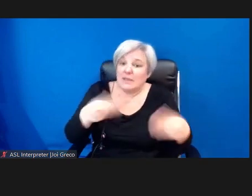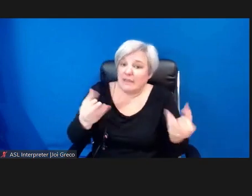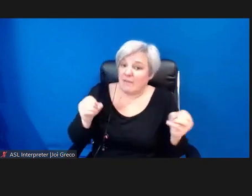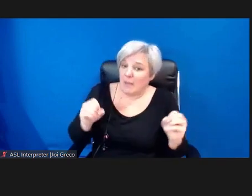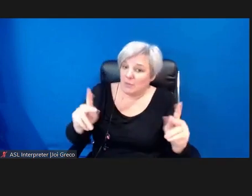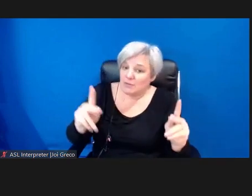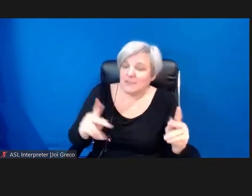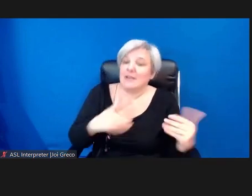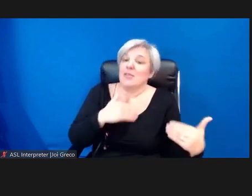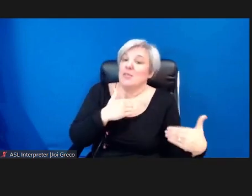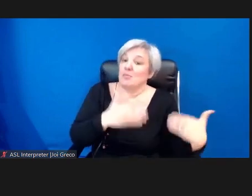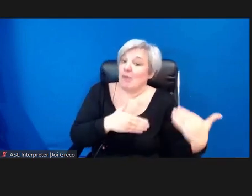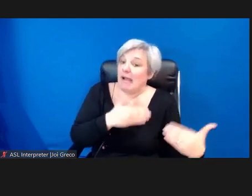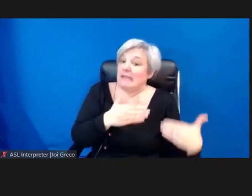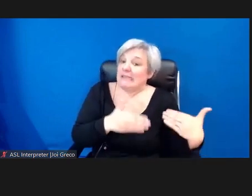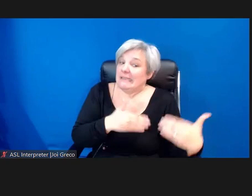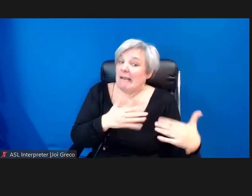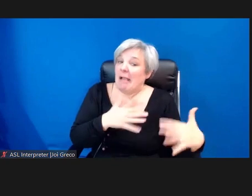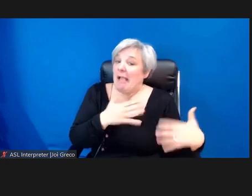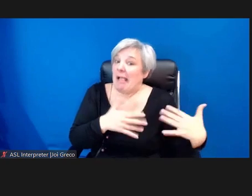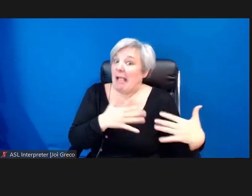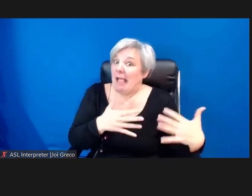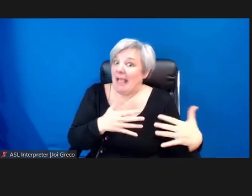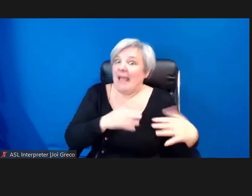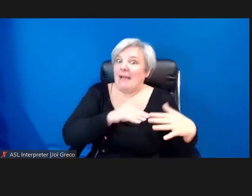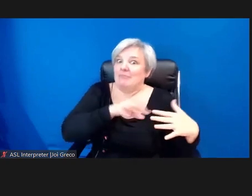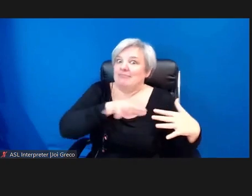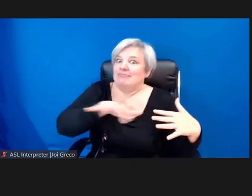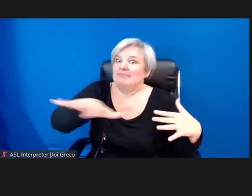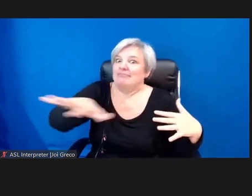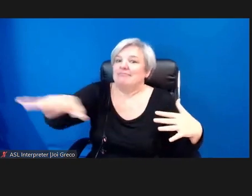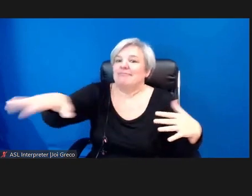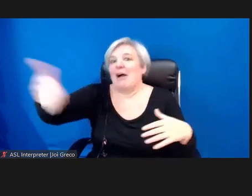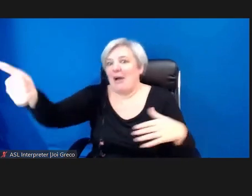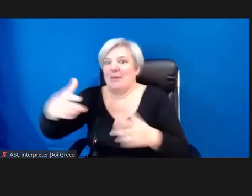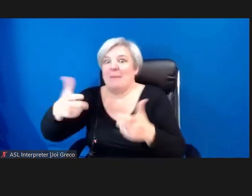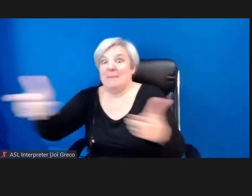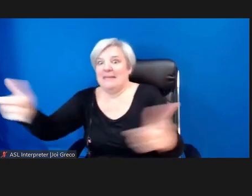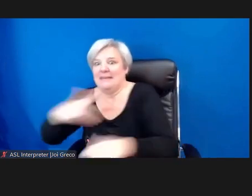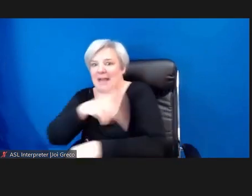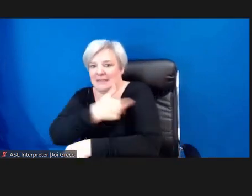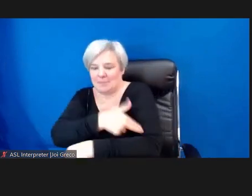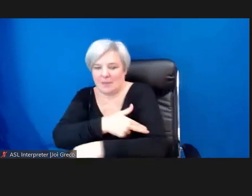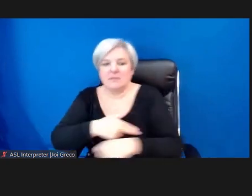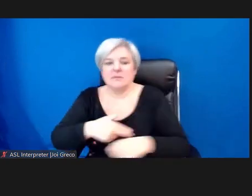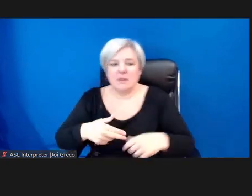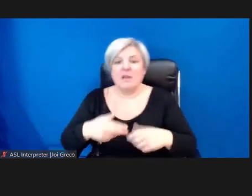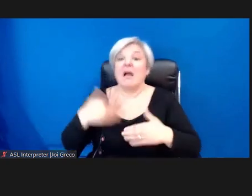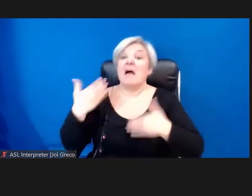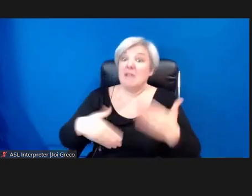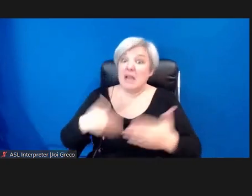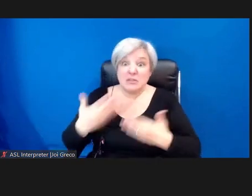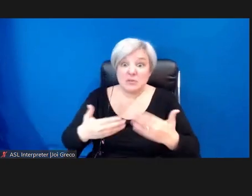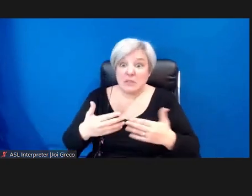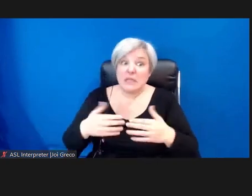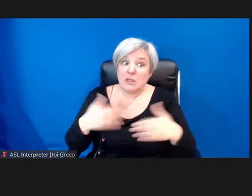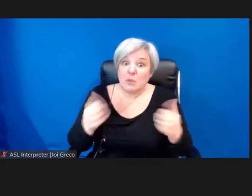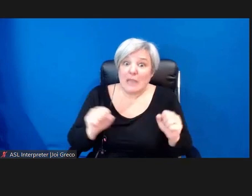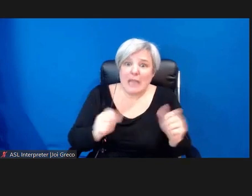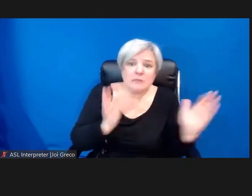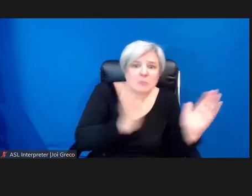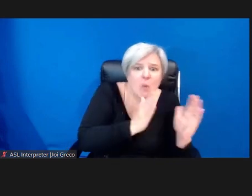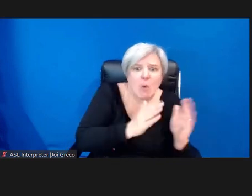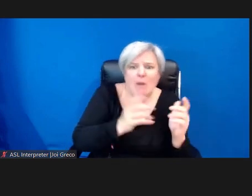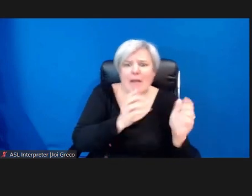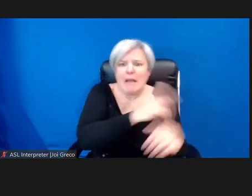go through the process with ease and roll it out from there. Eventually, you can have multiple hospitals rolling at the same time.